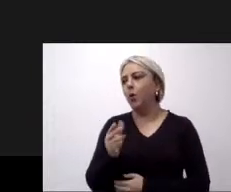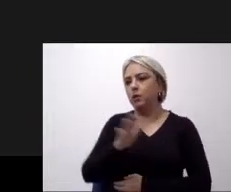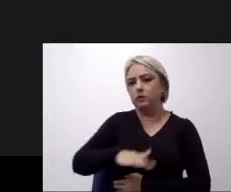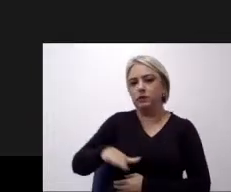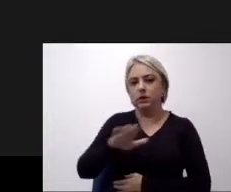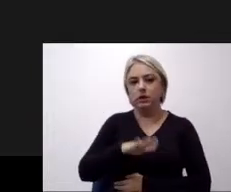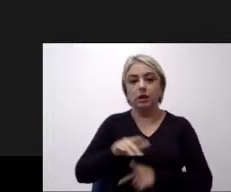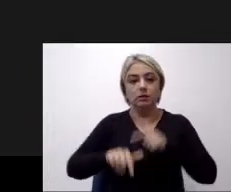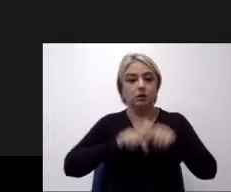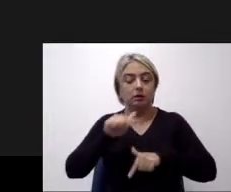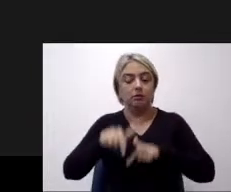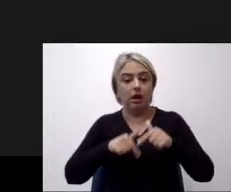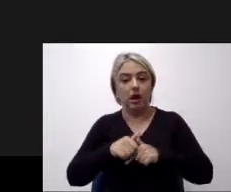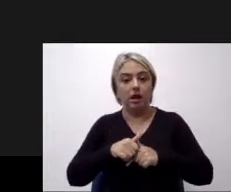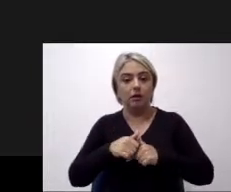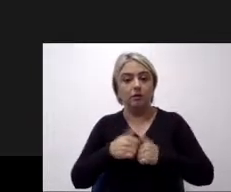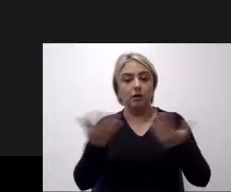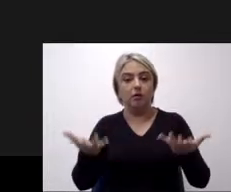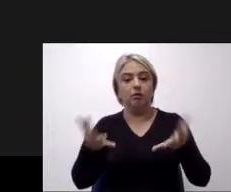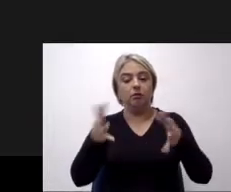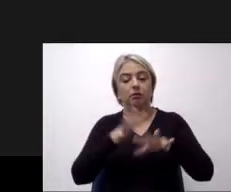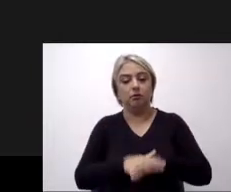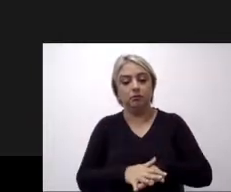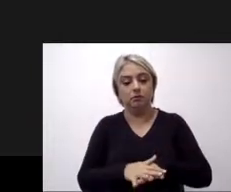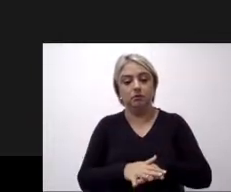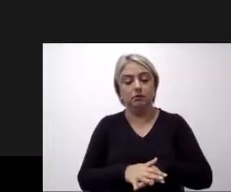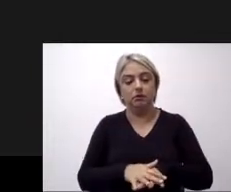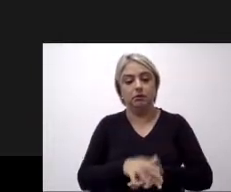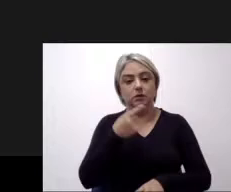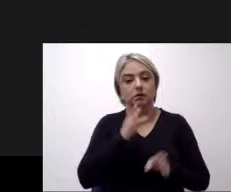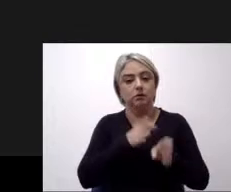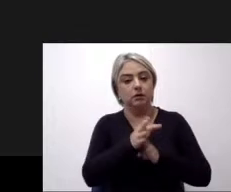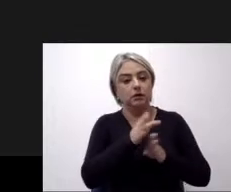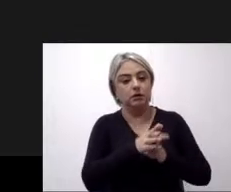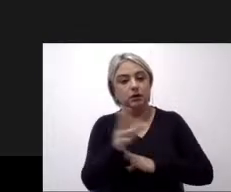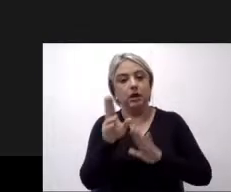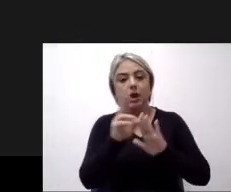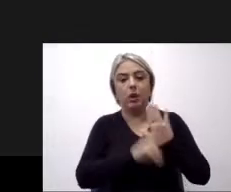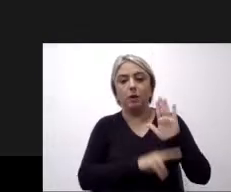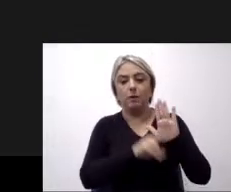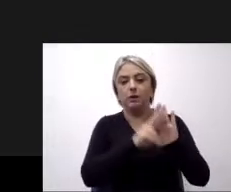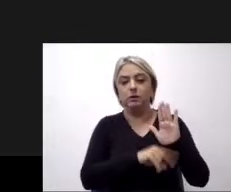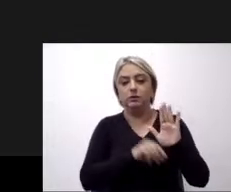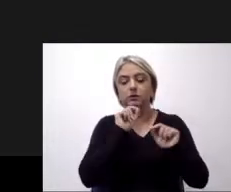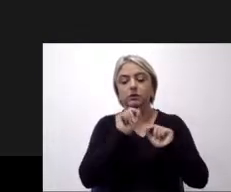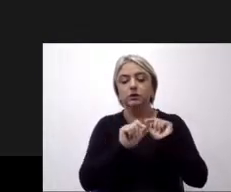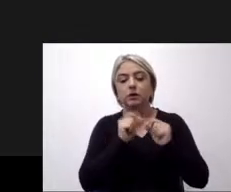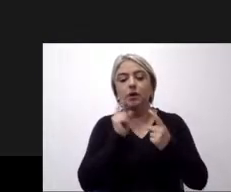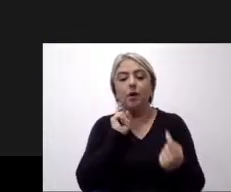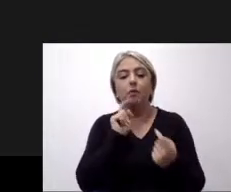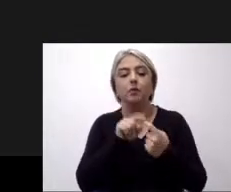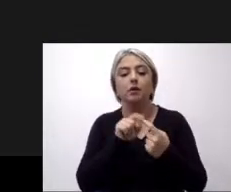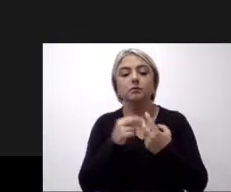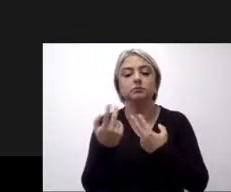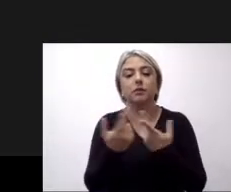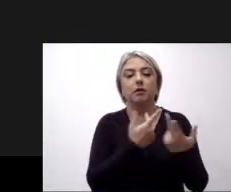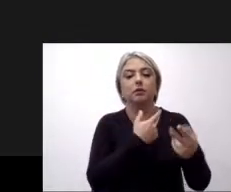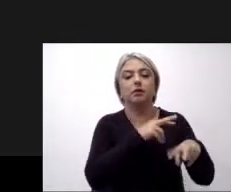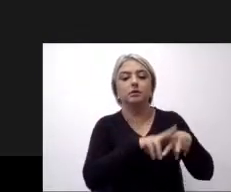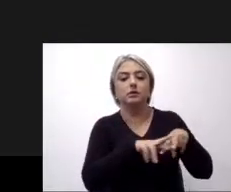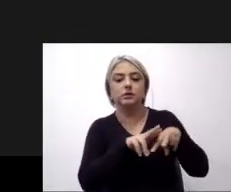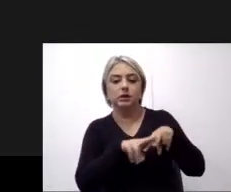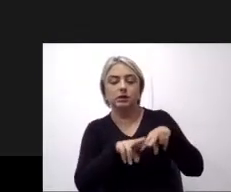their normative orientations the goal of gender equality, training sessions